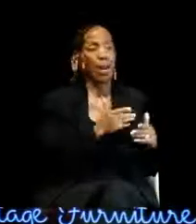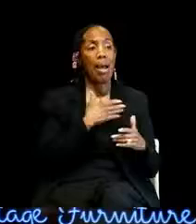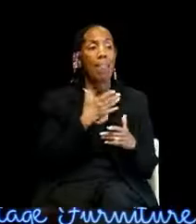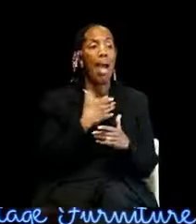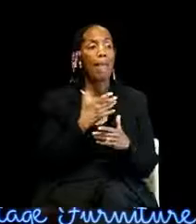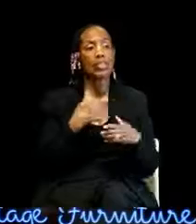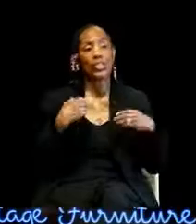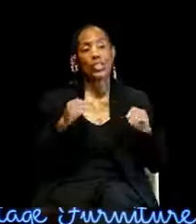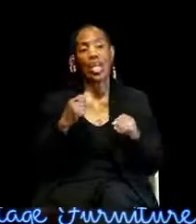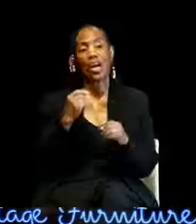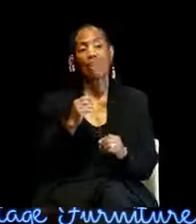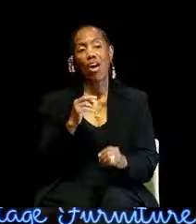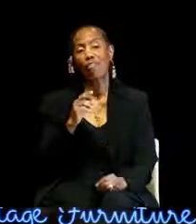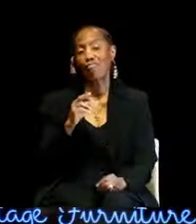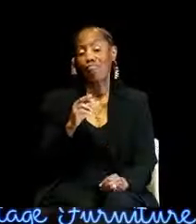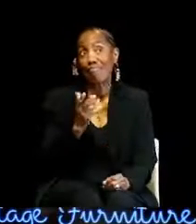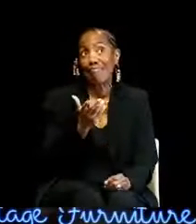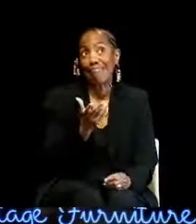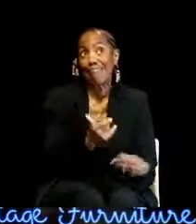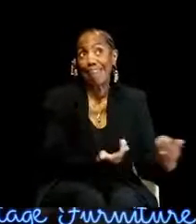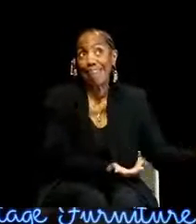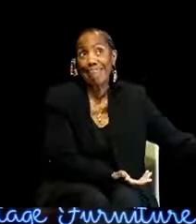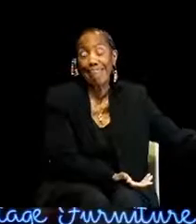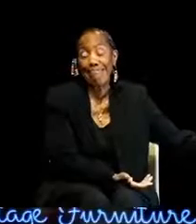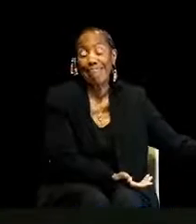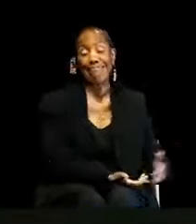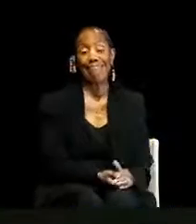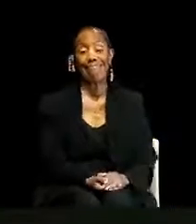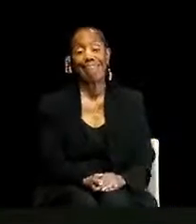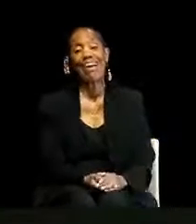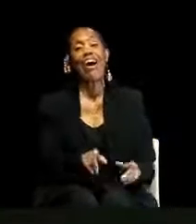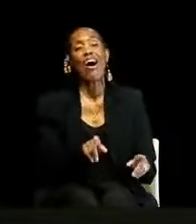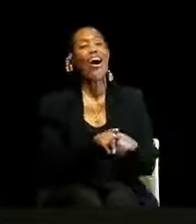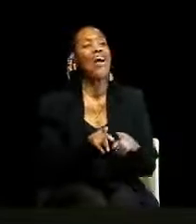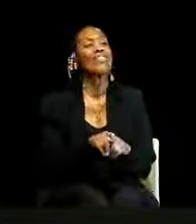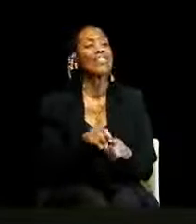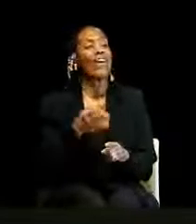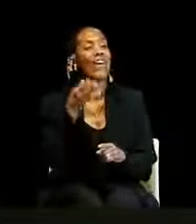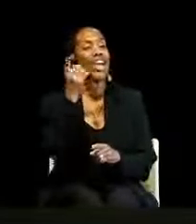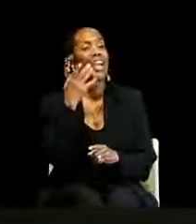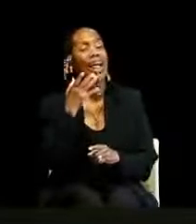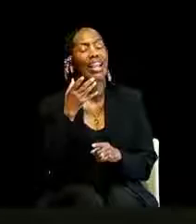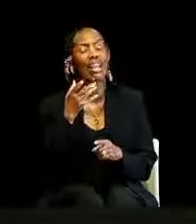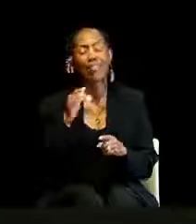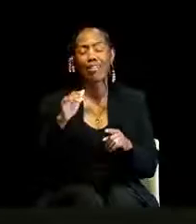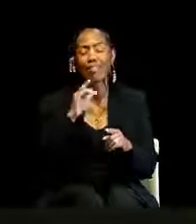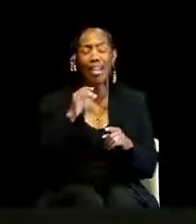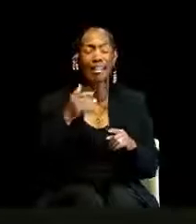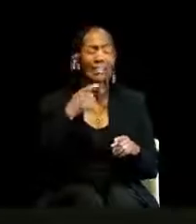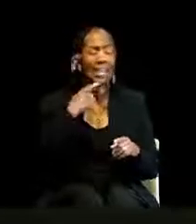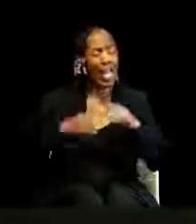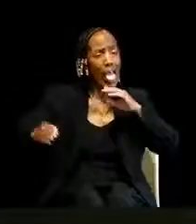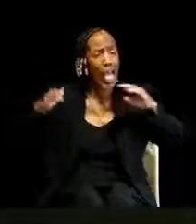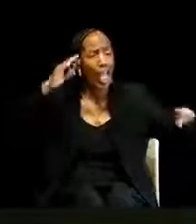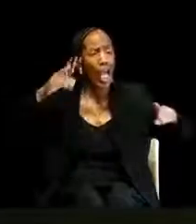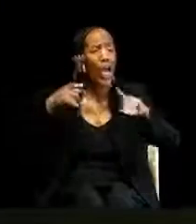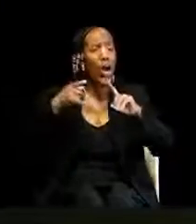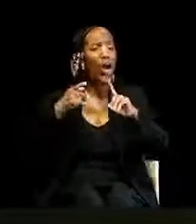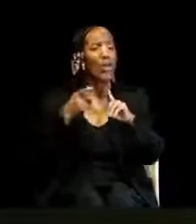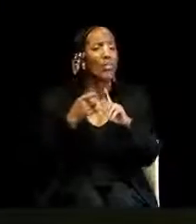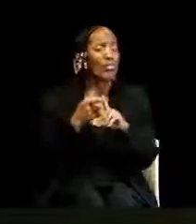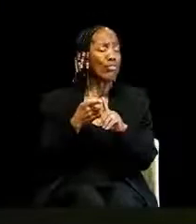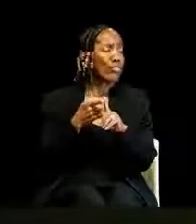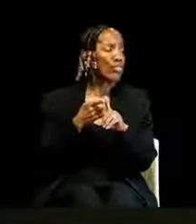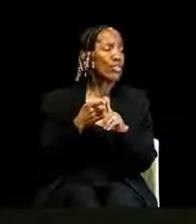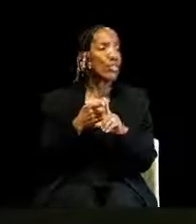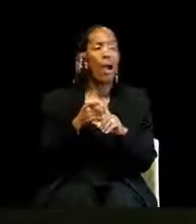make a sale for Raina if you're interested. We also want to do a shout out to our global sponsor, MailChimp, that is supporting all 200